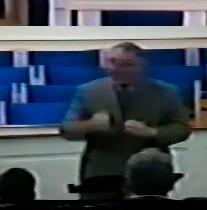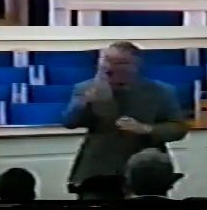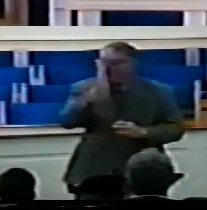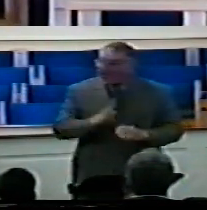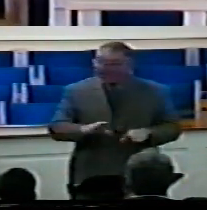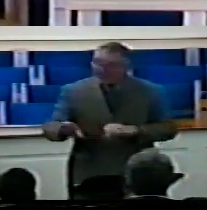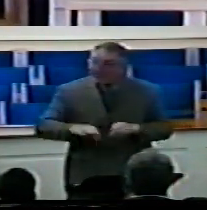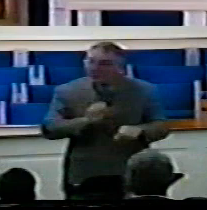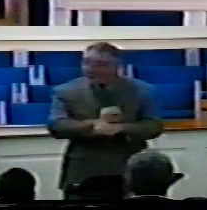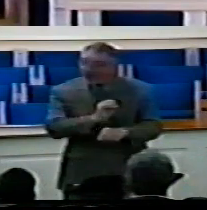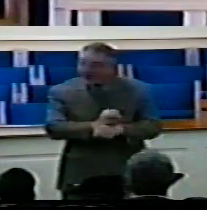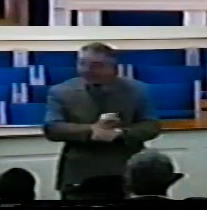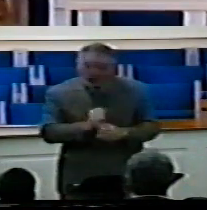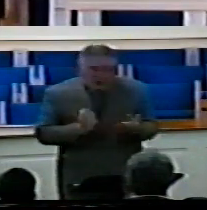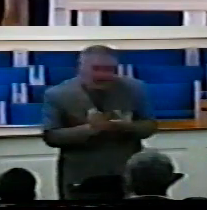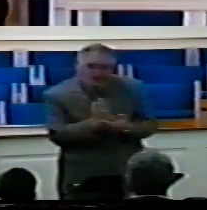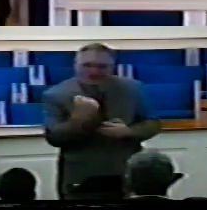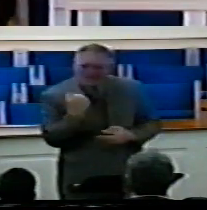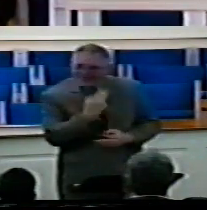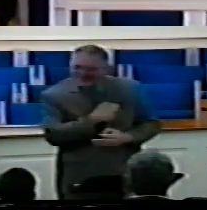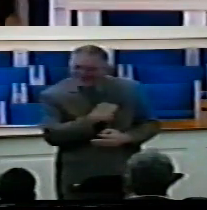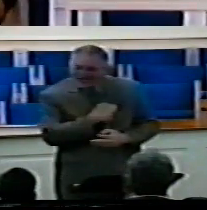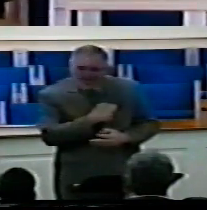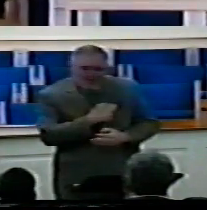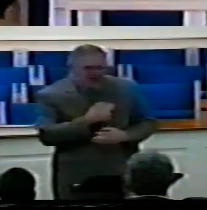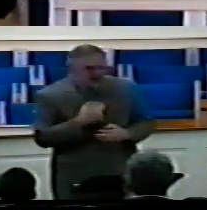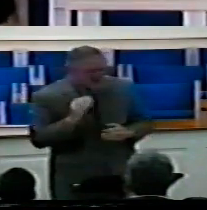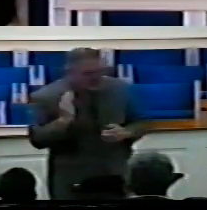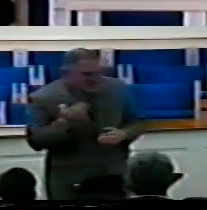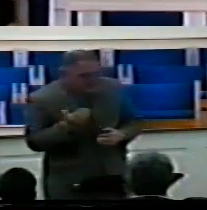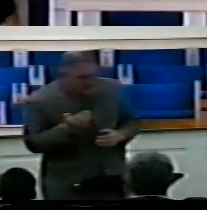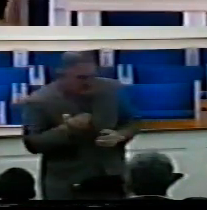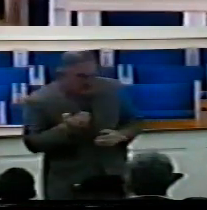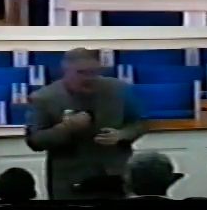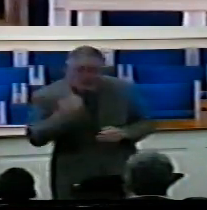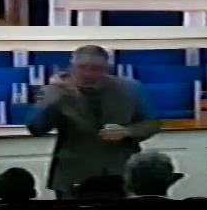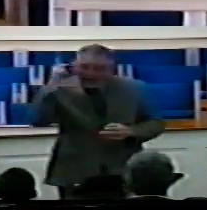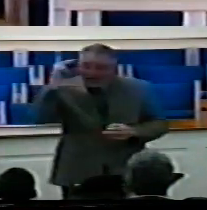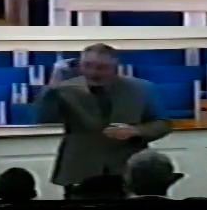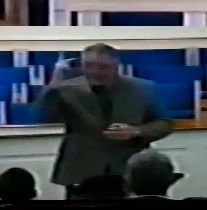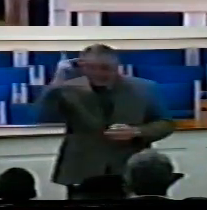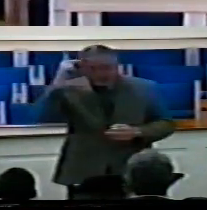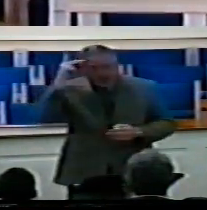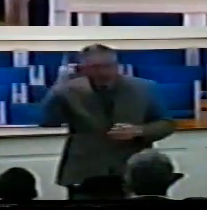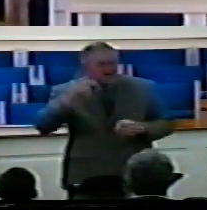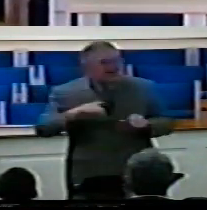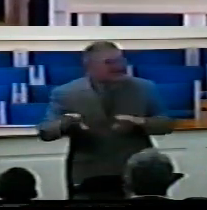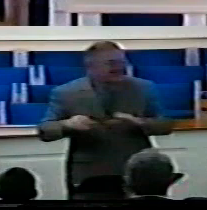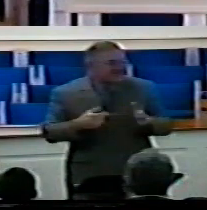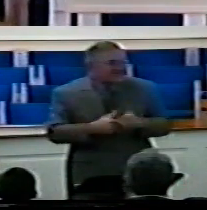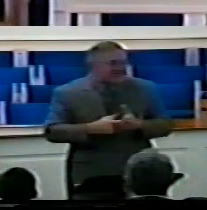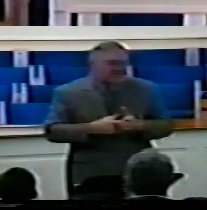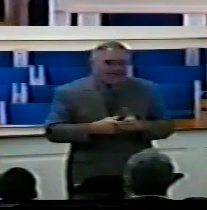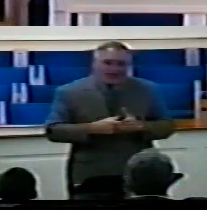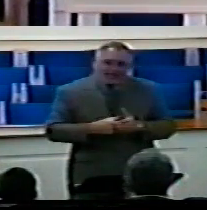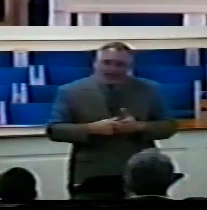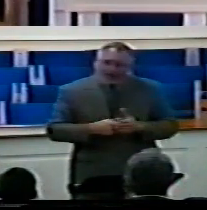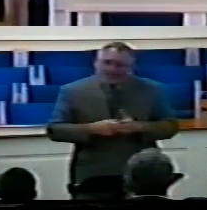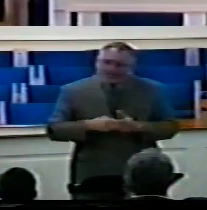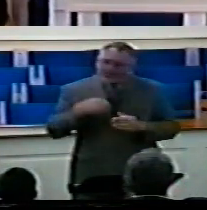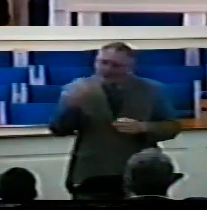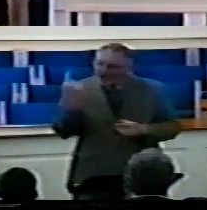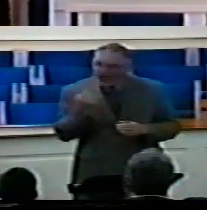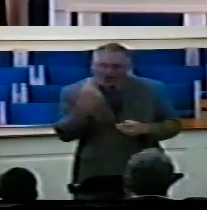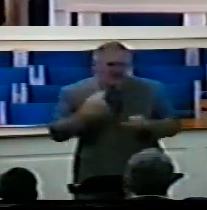do the work. Amen? Let God do the work. And Paul done that. But you know, when you're doing a work for God, there's always the skeptics. There's always